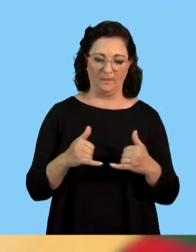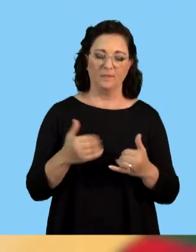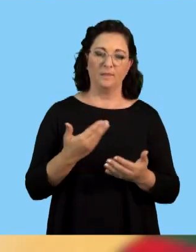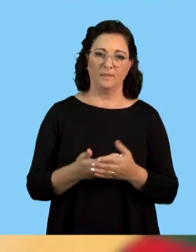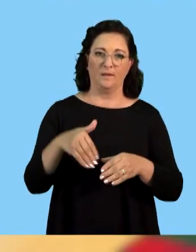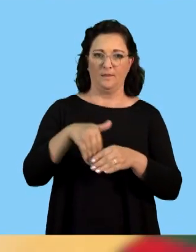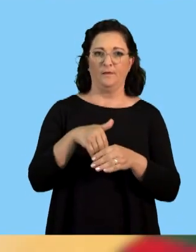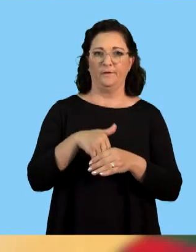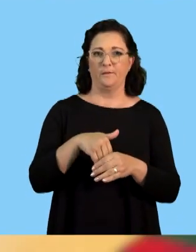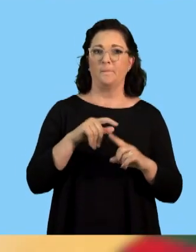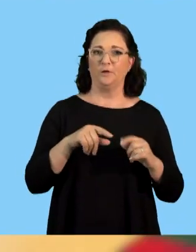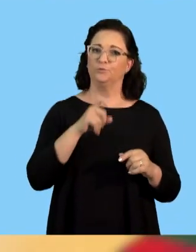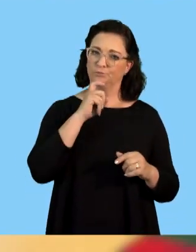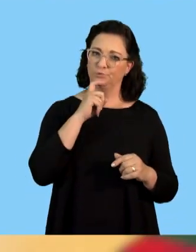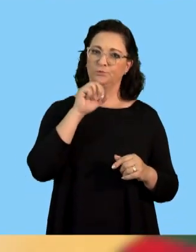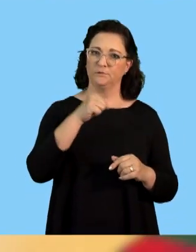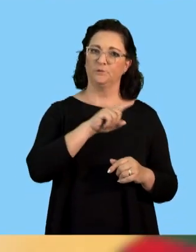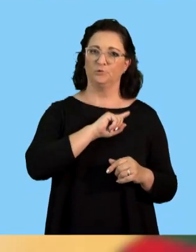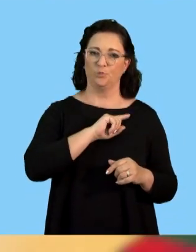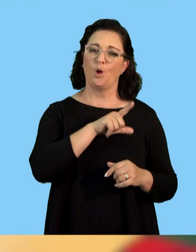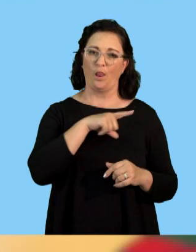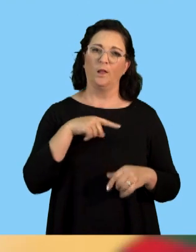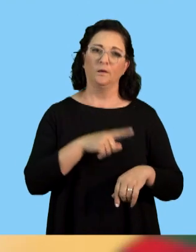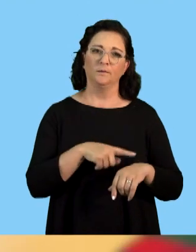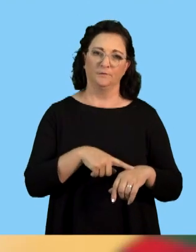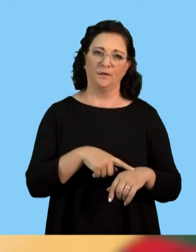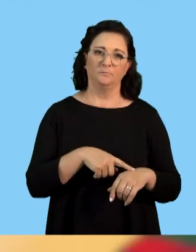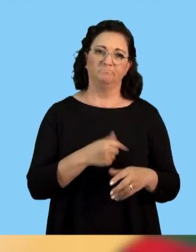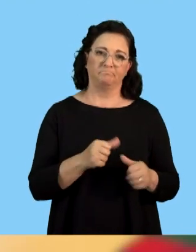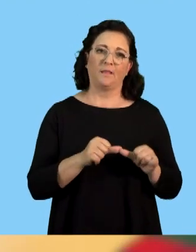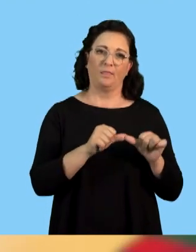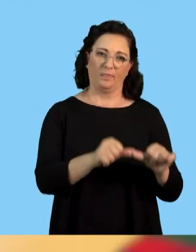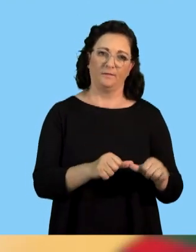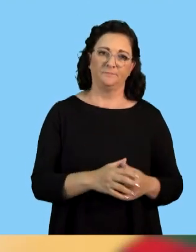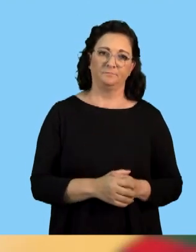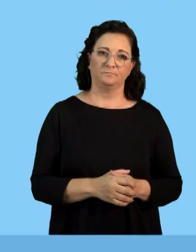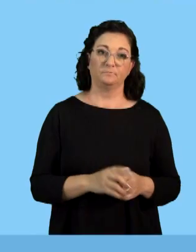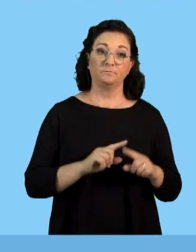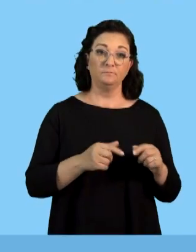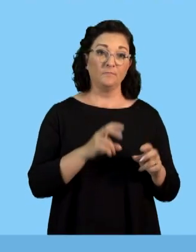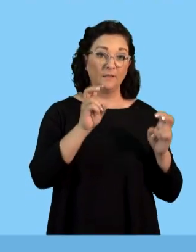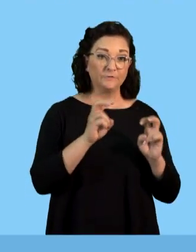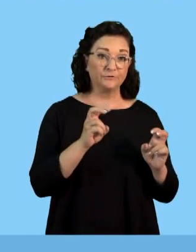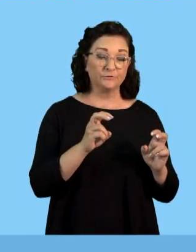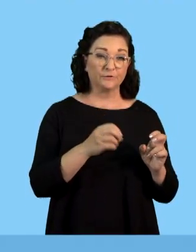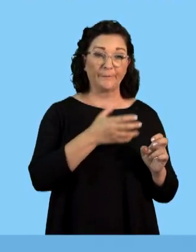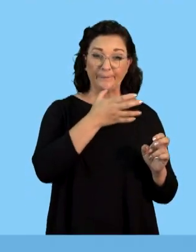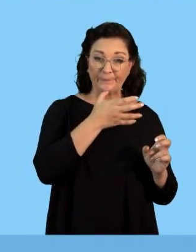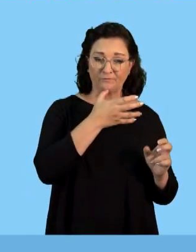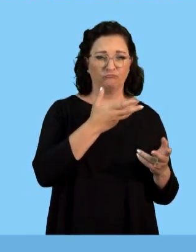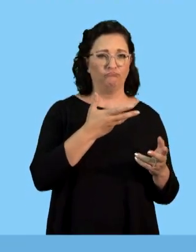We are using these LED lights because they last longer, and also they they are not using as much